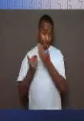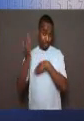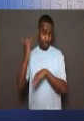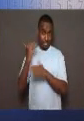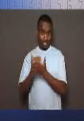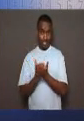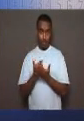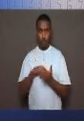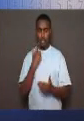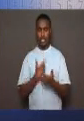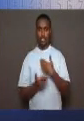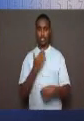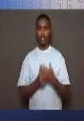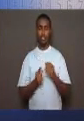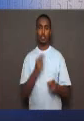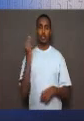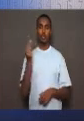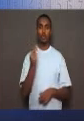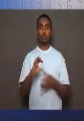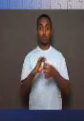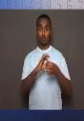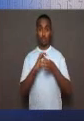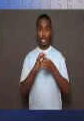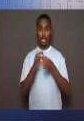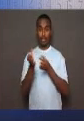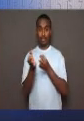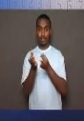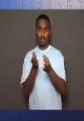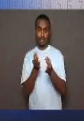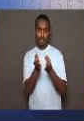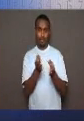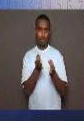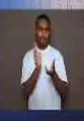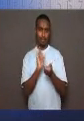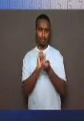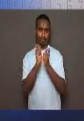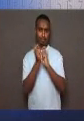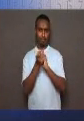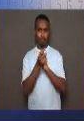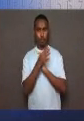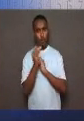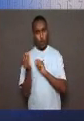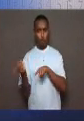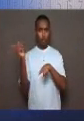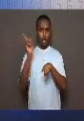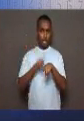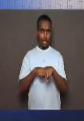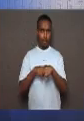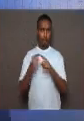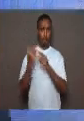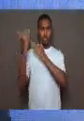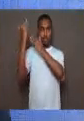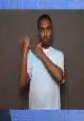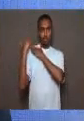Previously, we discussed the use of social expressions that change or come back to the